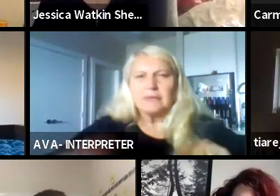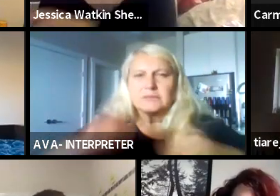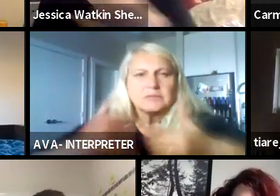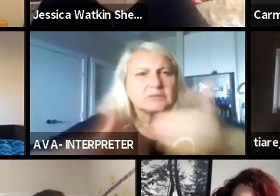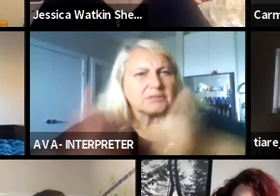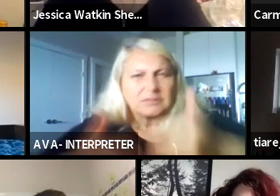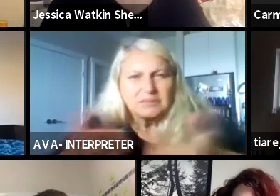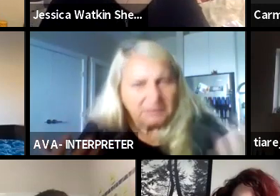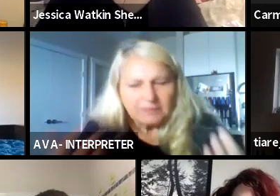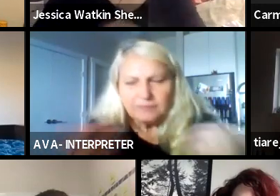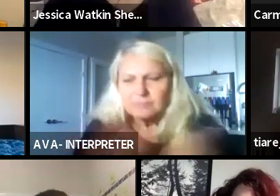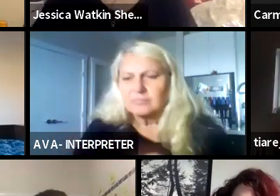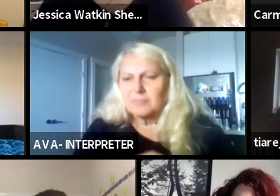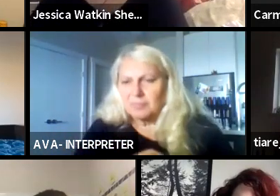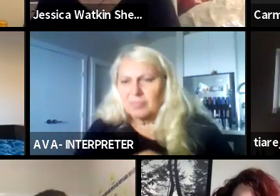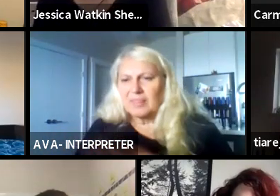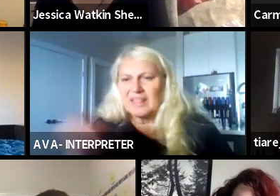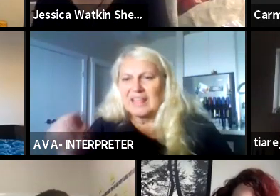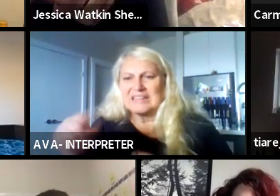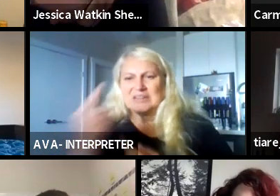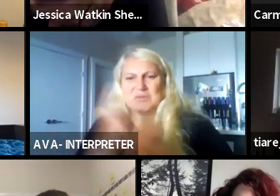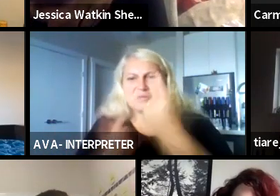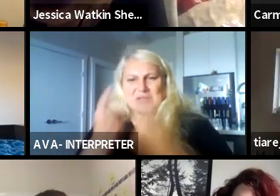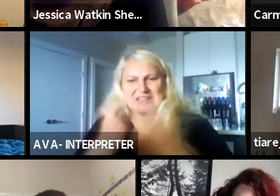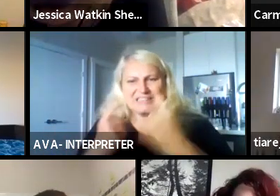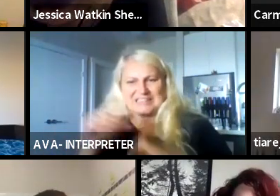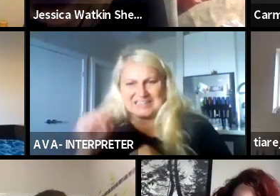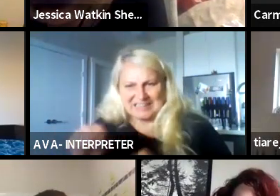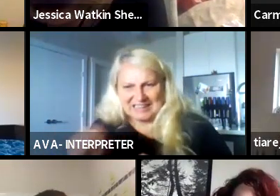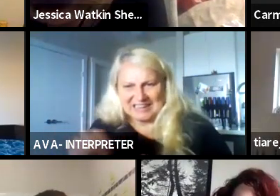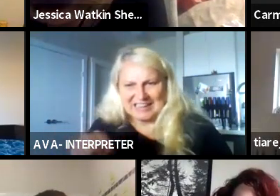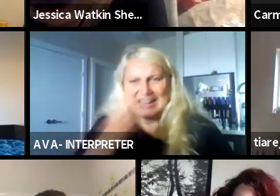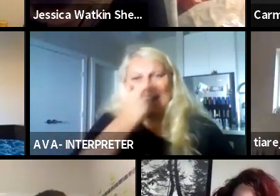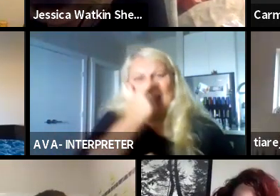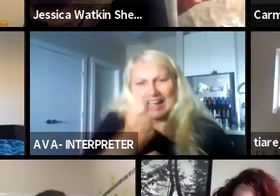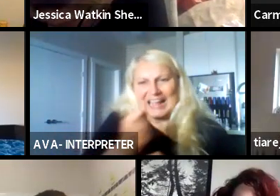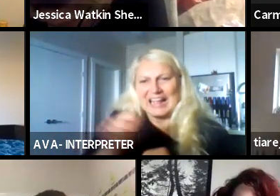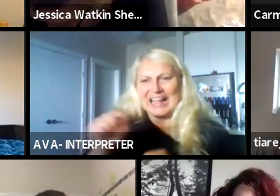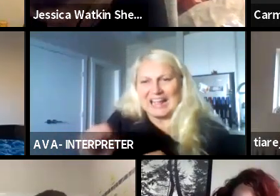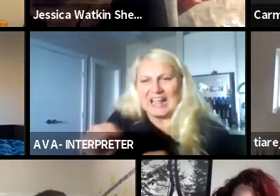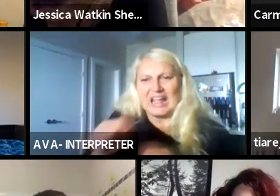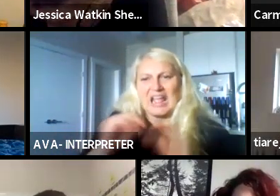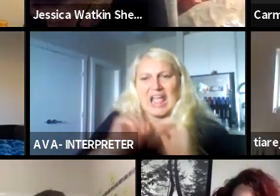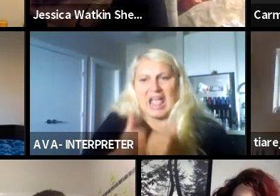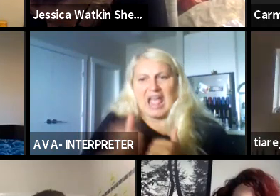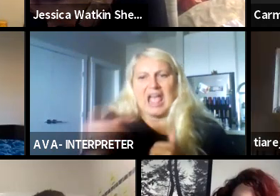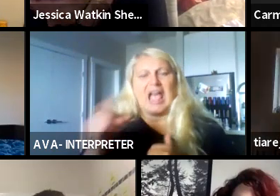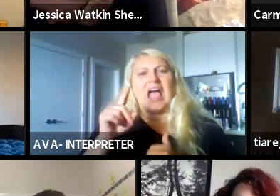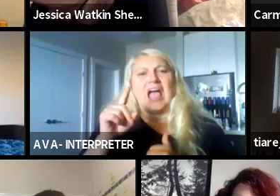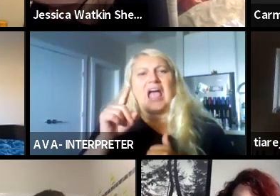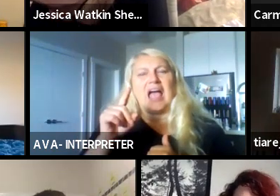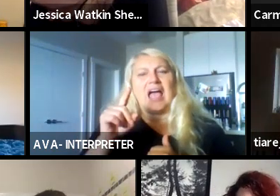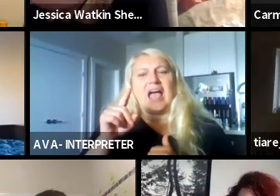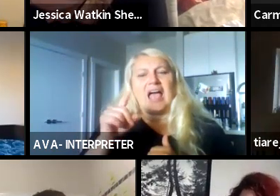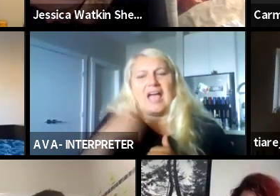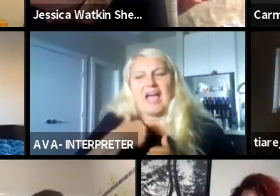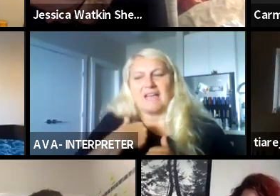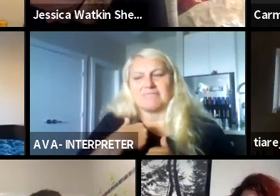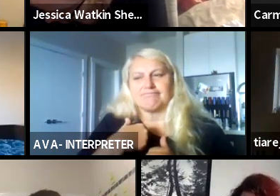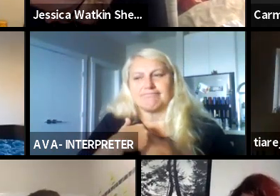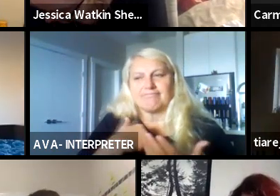those questions come from Rue and I and have been shaped and nourished by this entire group. And